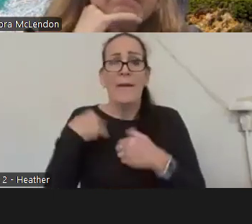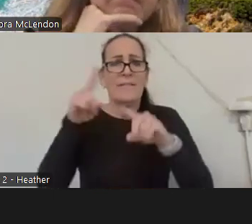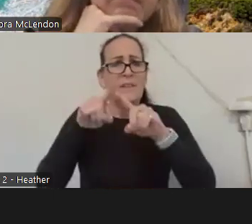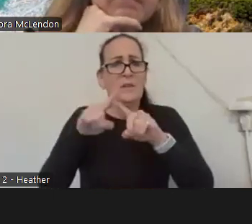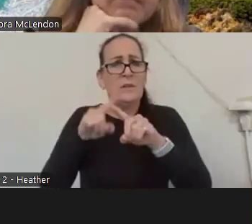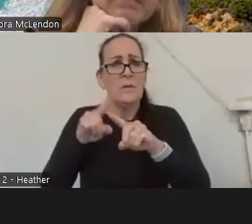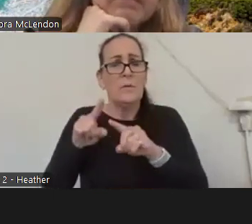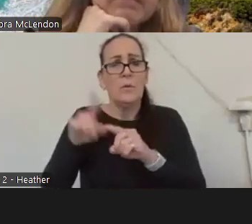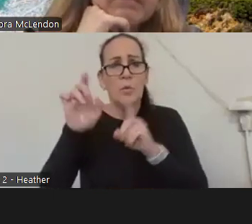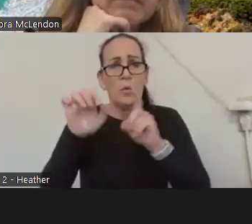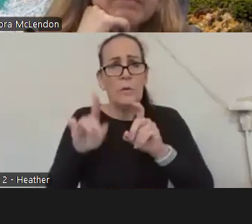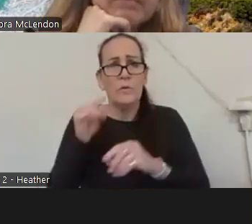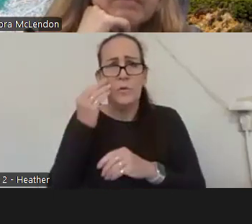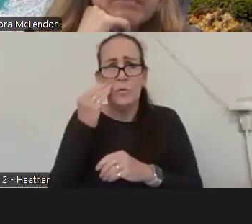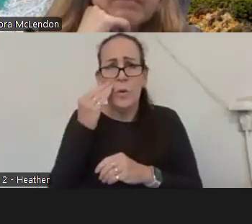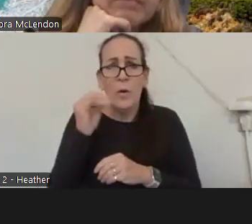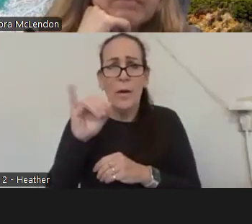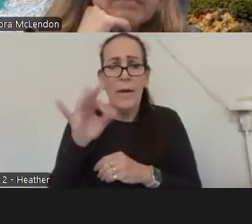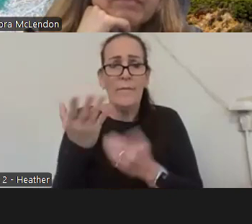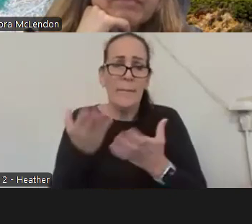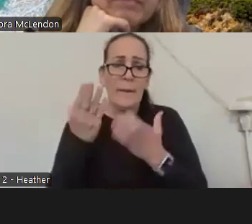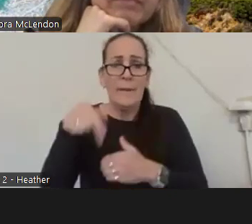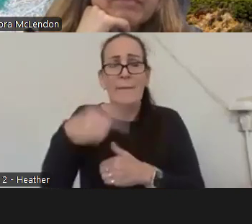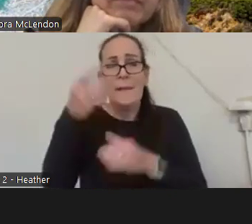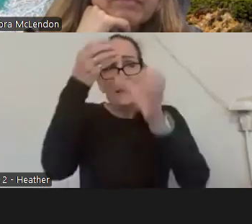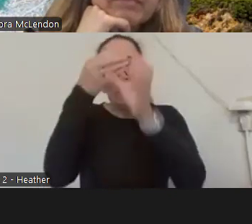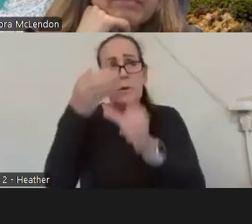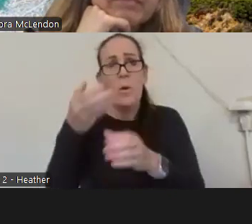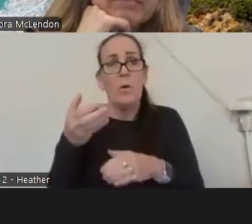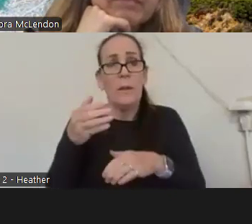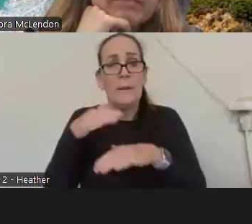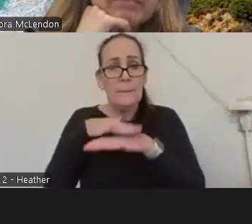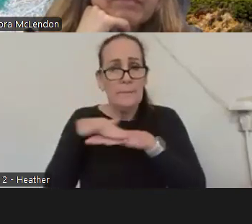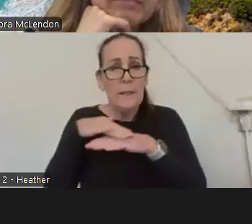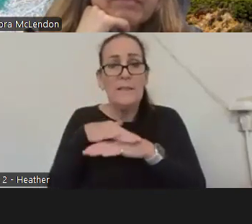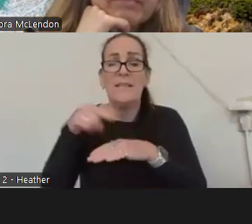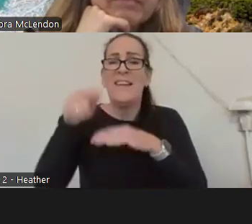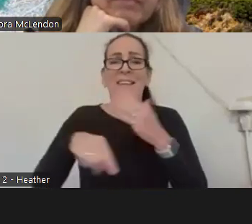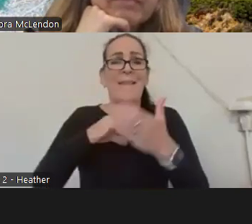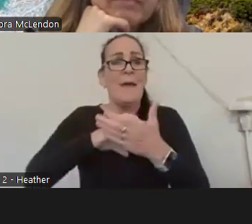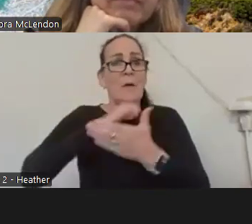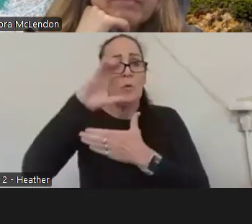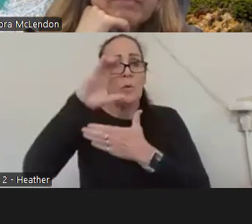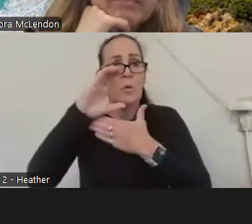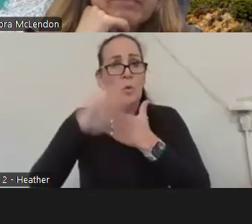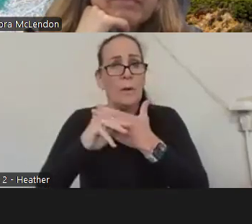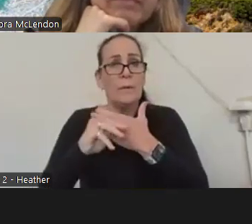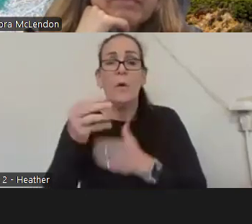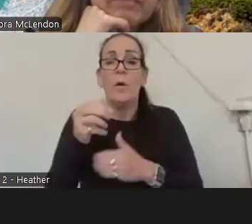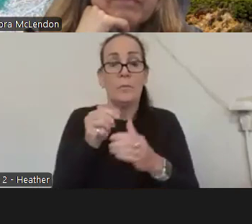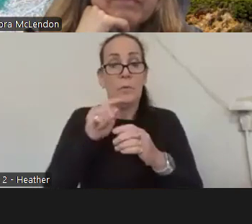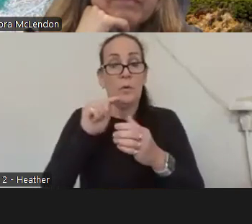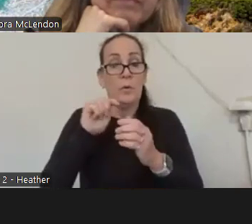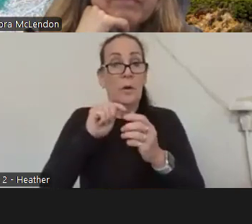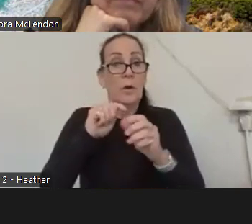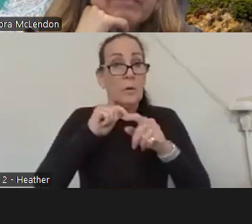your knowledge, this knowledge based or this curriculum training, do you know if guide programs